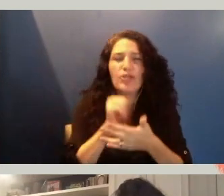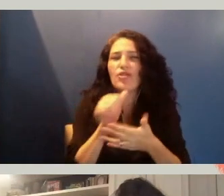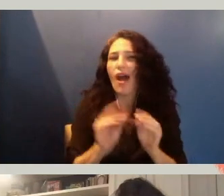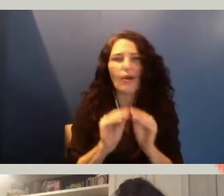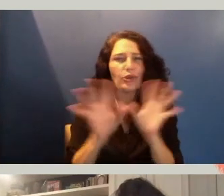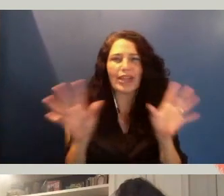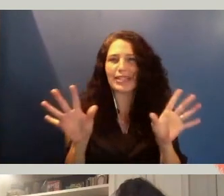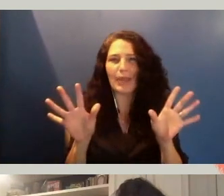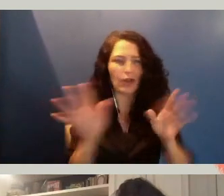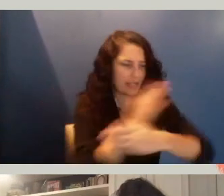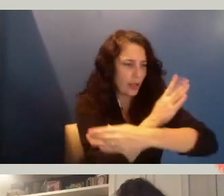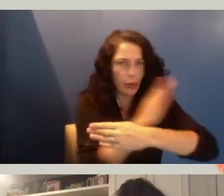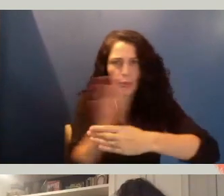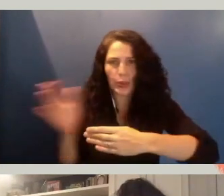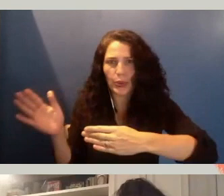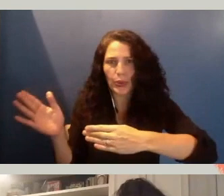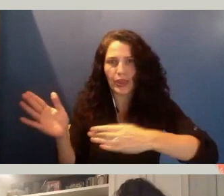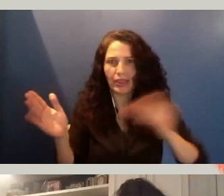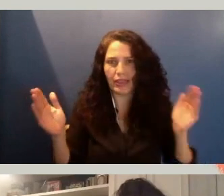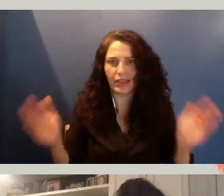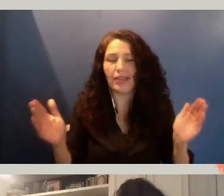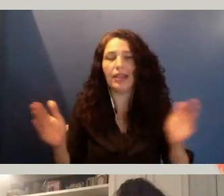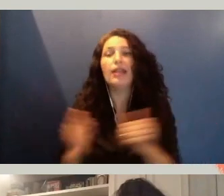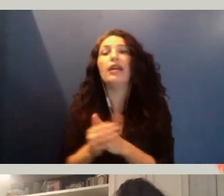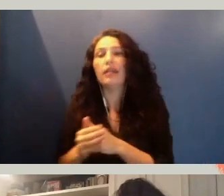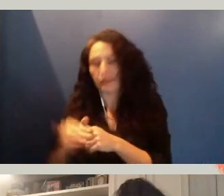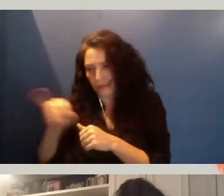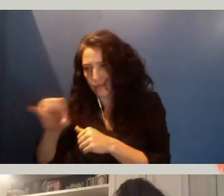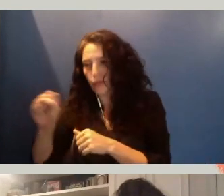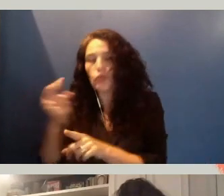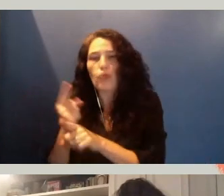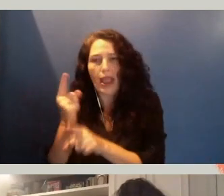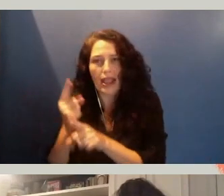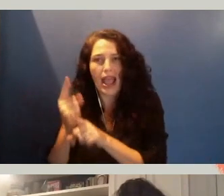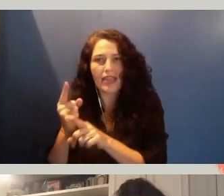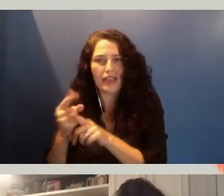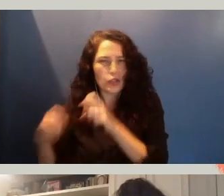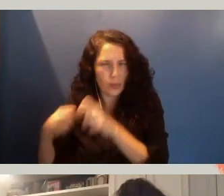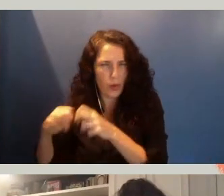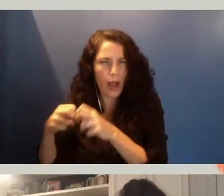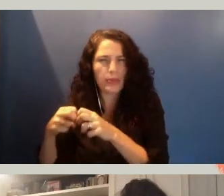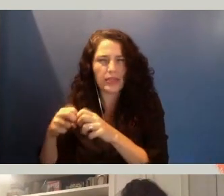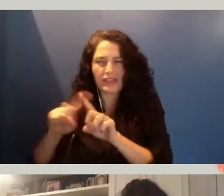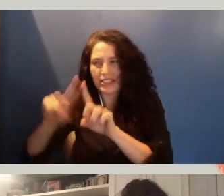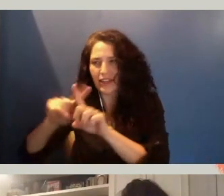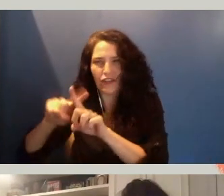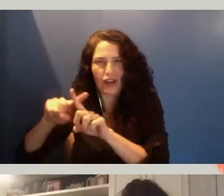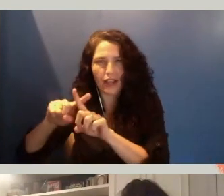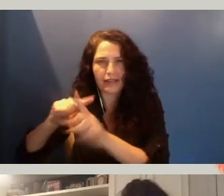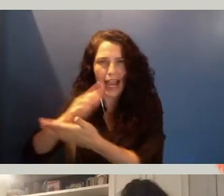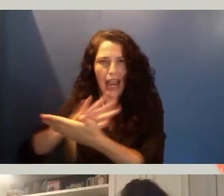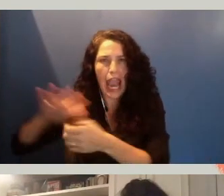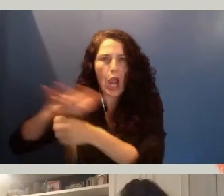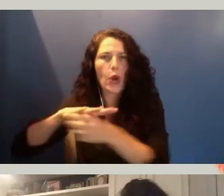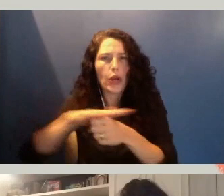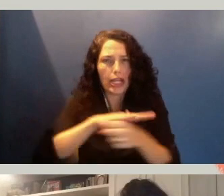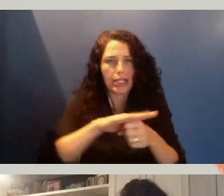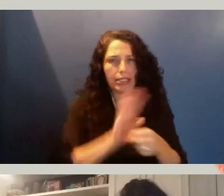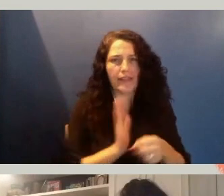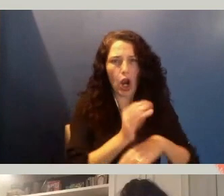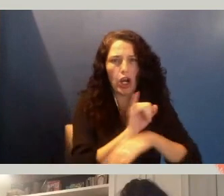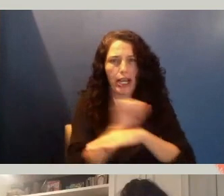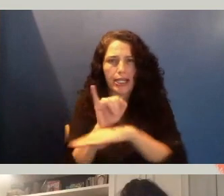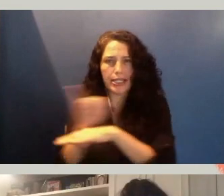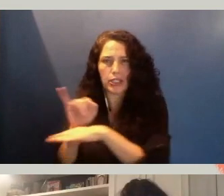Yeah, and that creates tension at a number of different points in our industry. And Caroline, I'm interested in individual donors